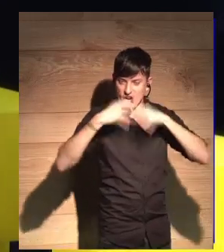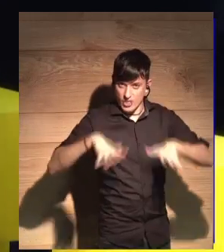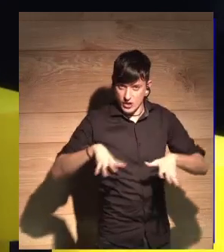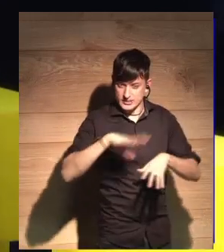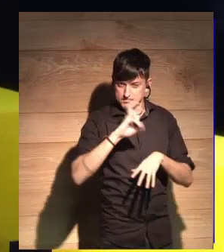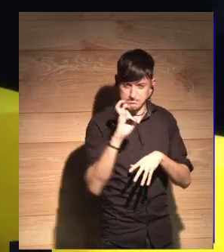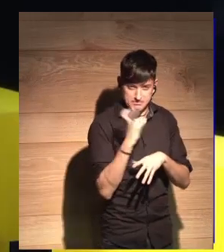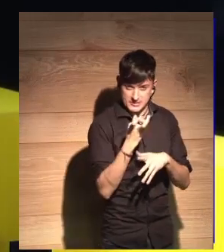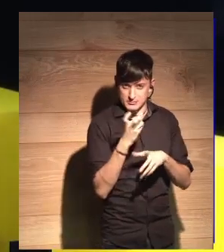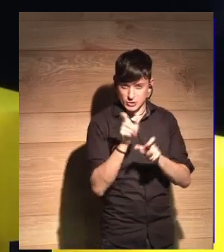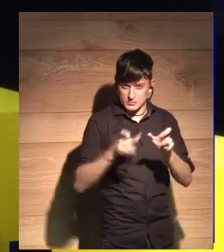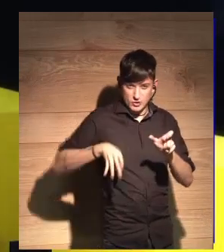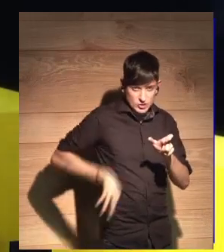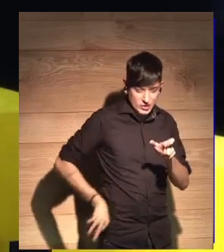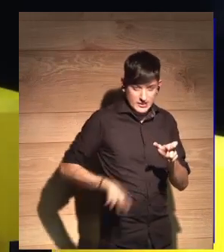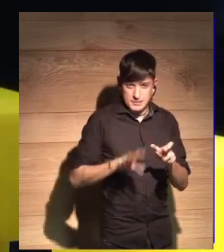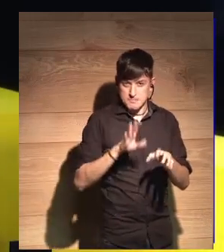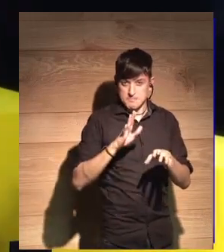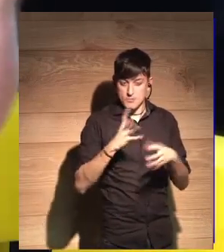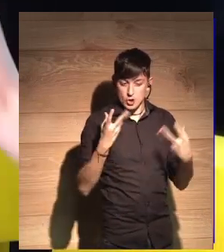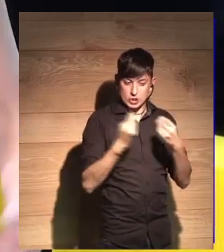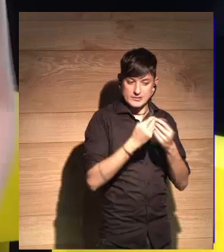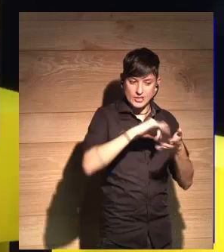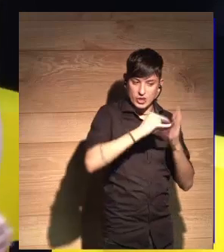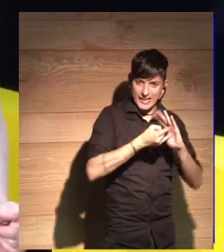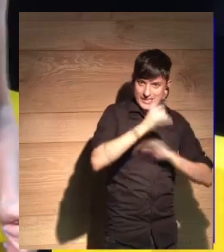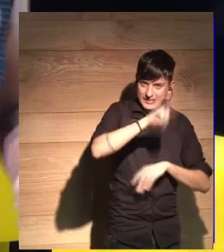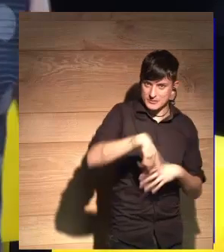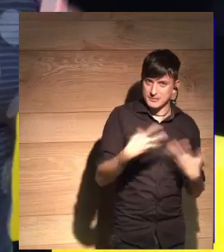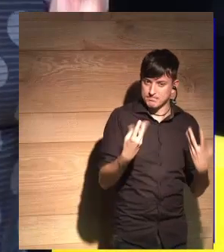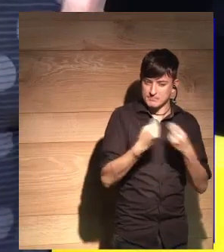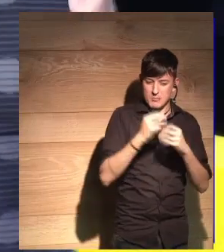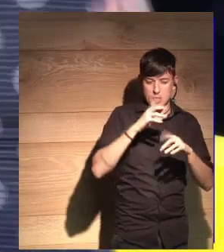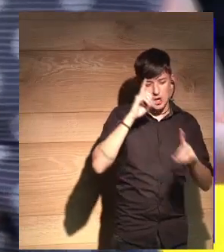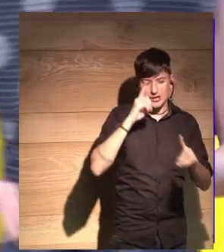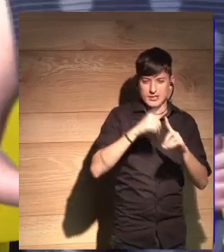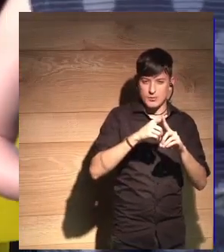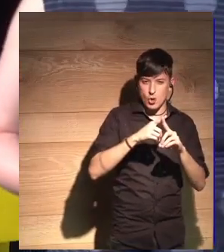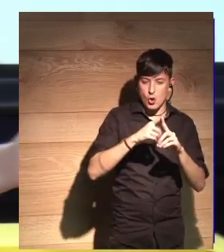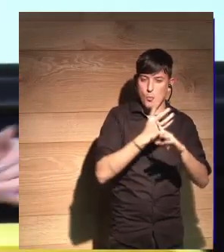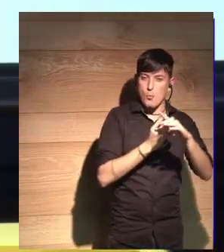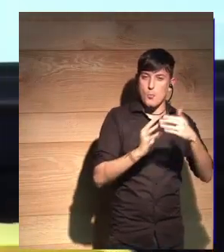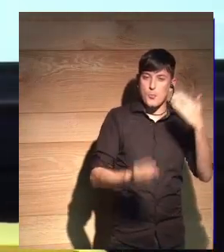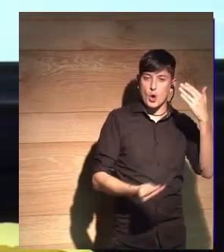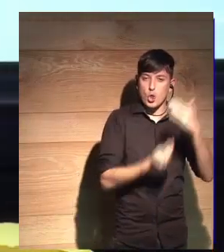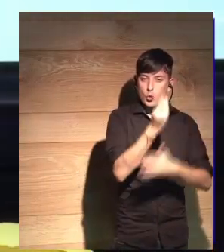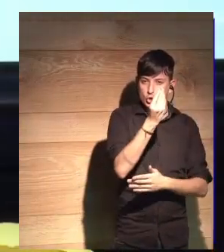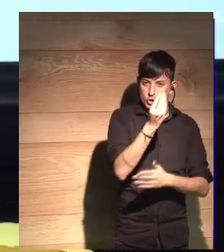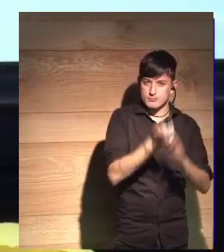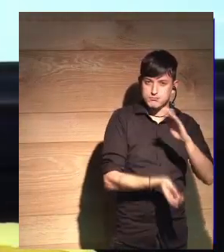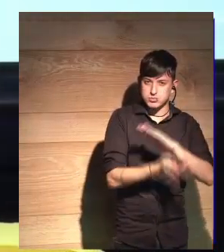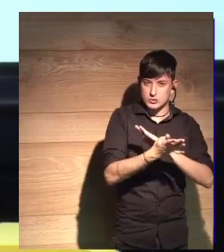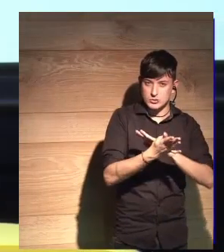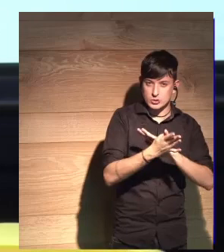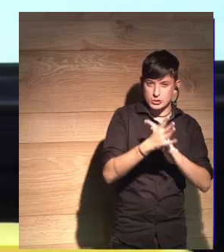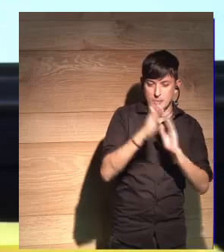things for people. That's where we got the graphic user interface. That's where we got Ethernet. There were a lot of psychedelic